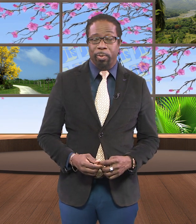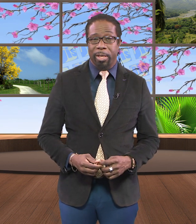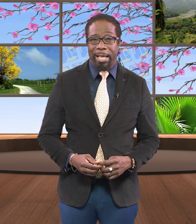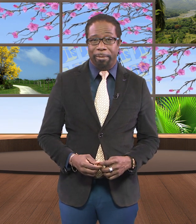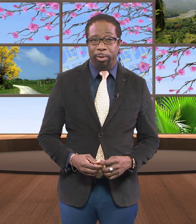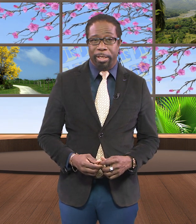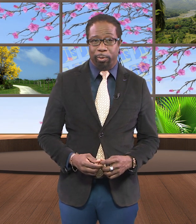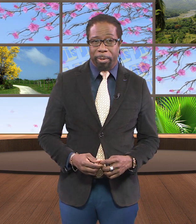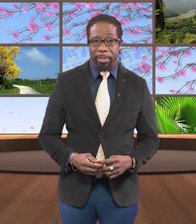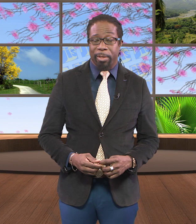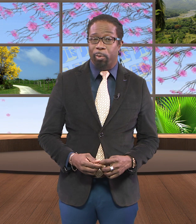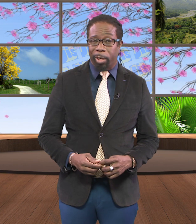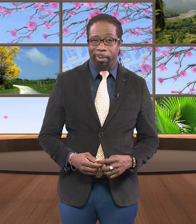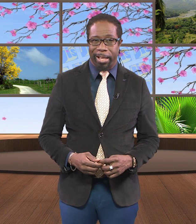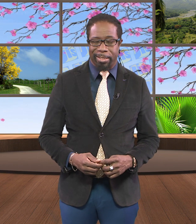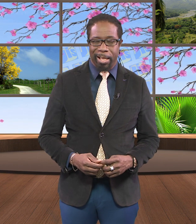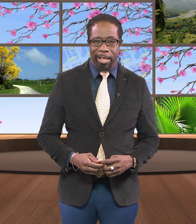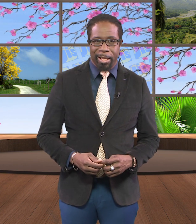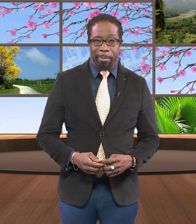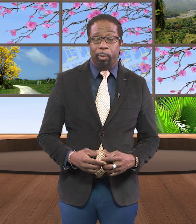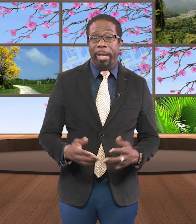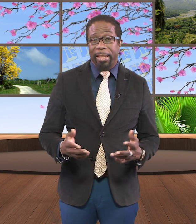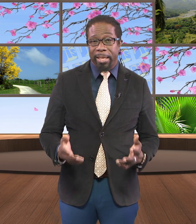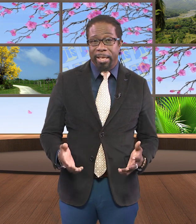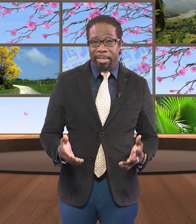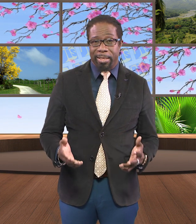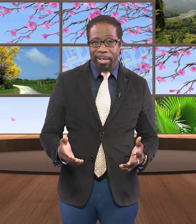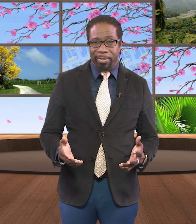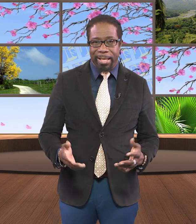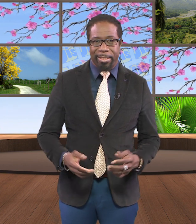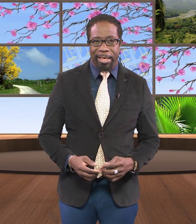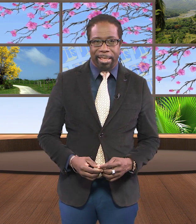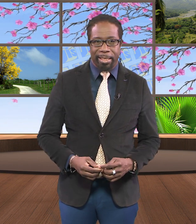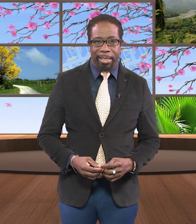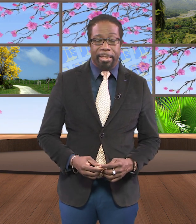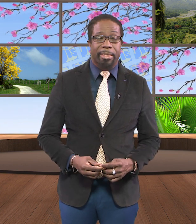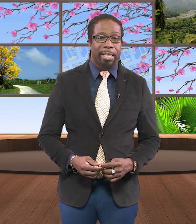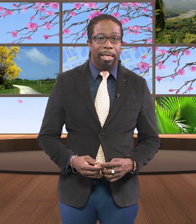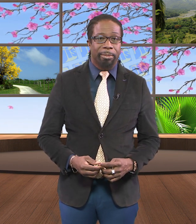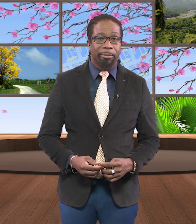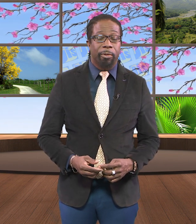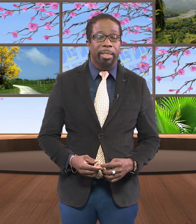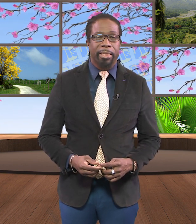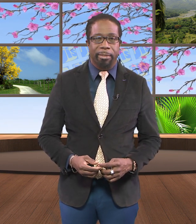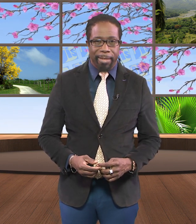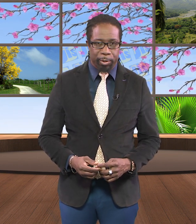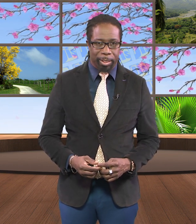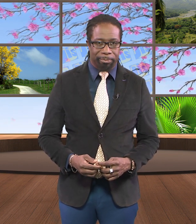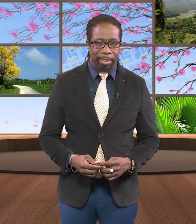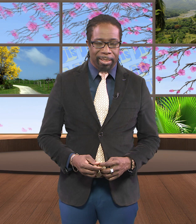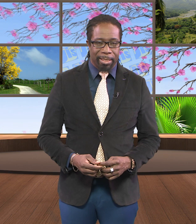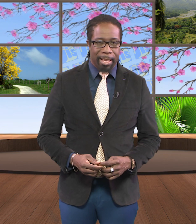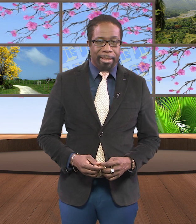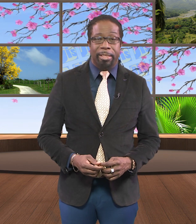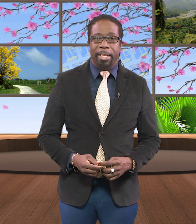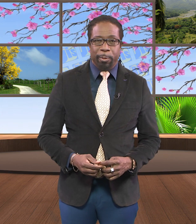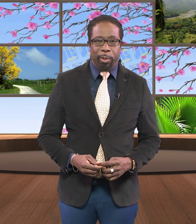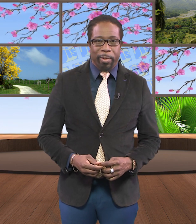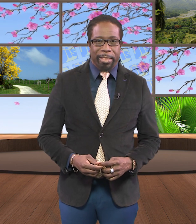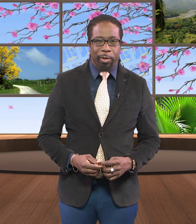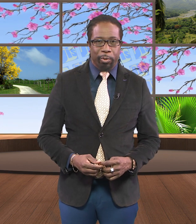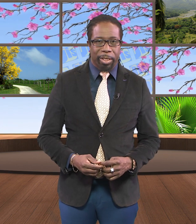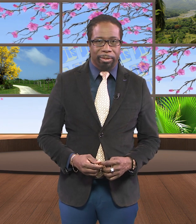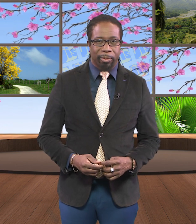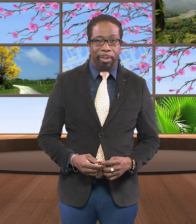which do not have to disrupt the workplace. But when these start to escalate, it's time for intervention. And the